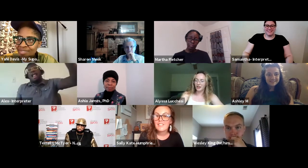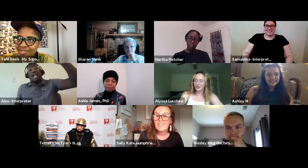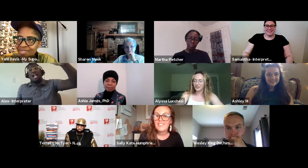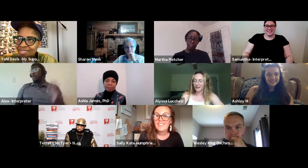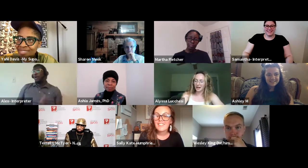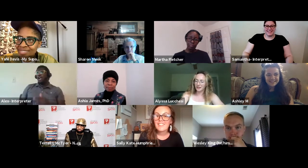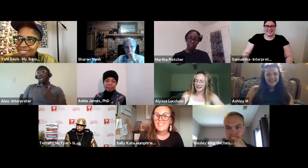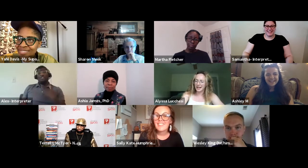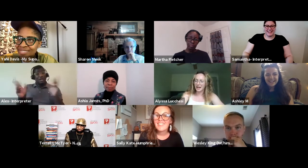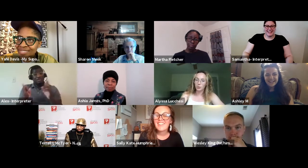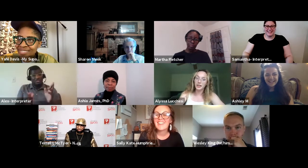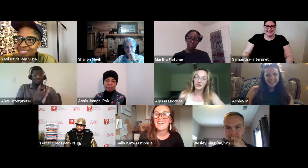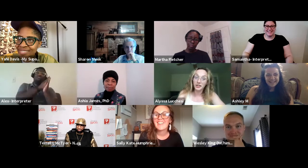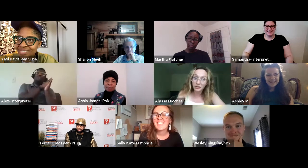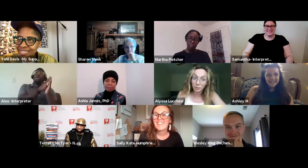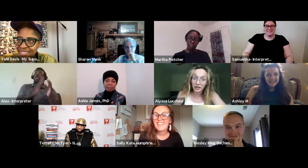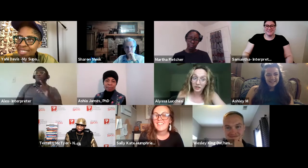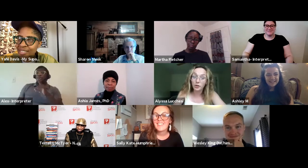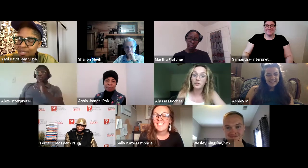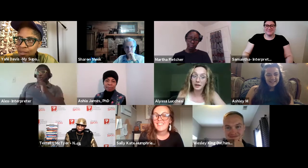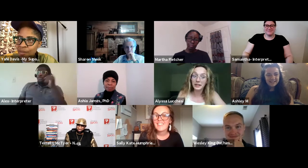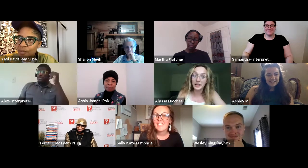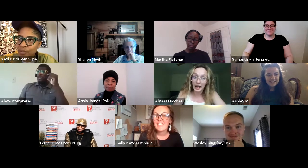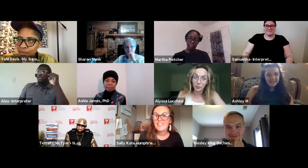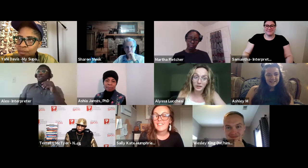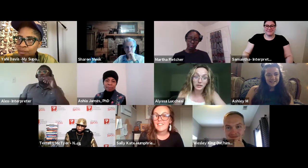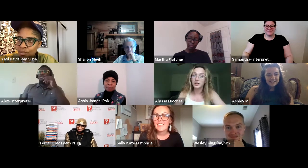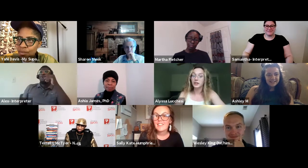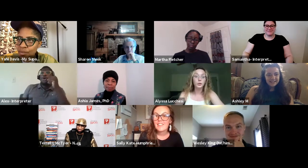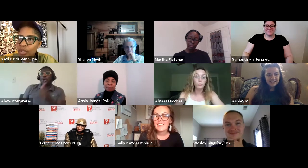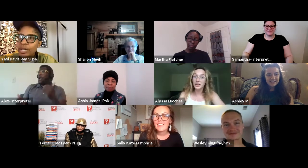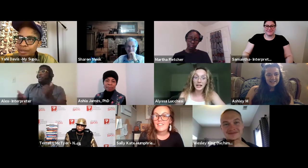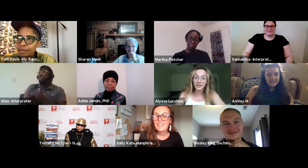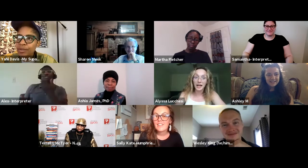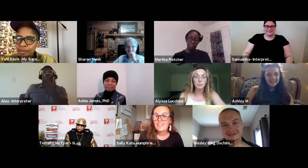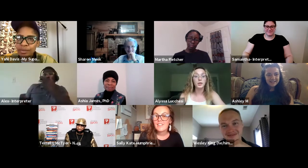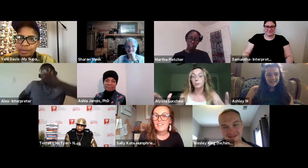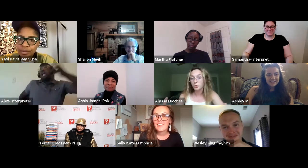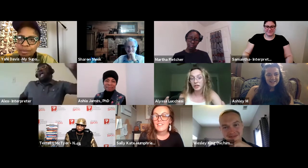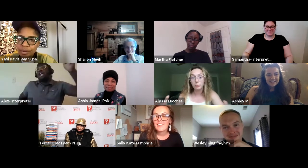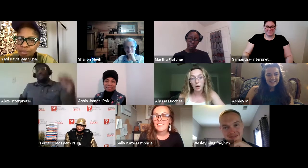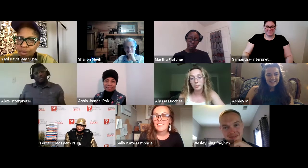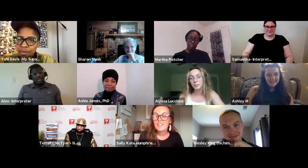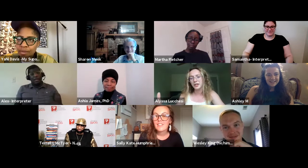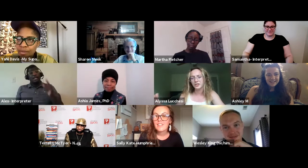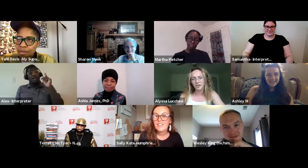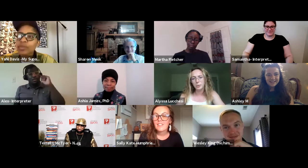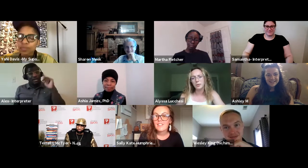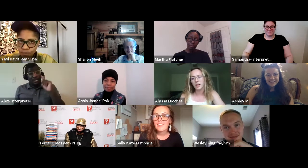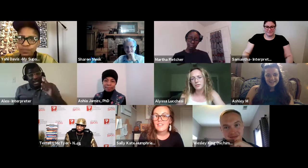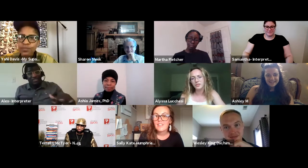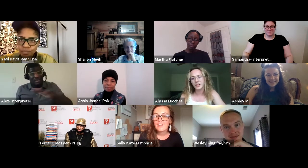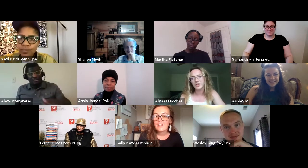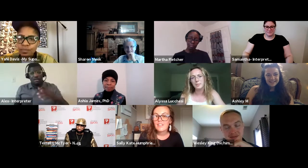girl with all this sound right now?" Because deaf spaces are very loud. You don't Yeah. realize that, but the music's bumping because deaf